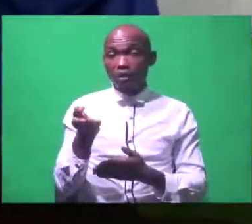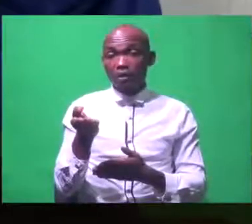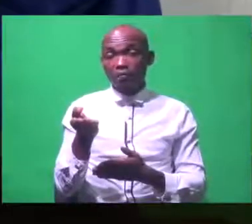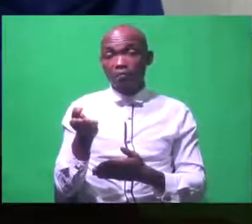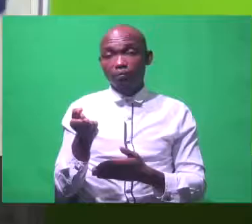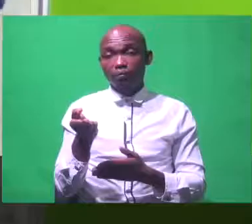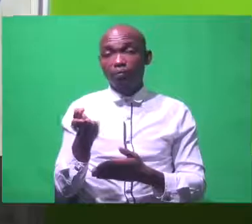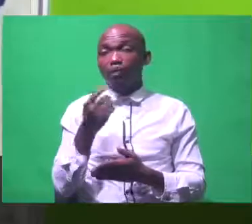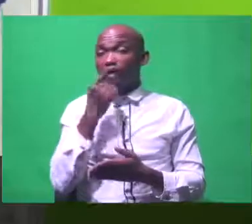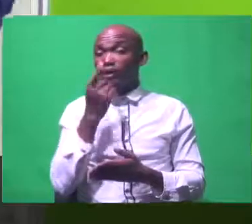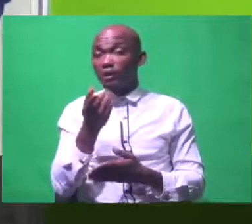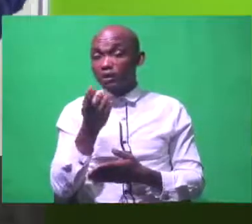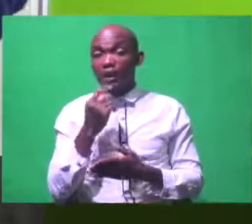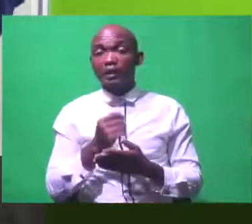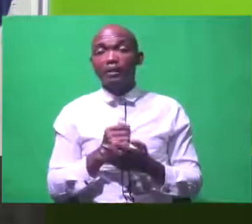Here we say